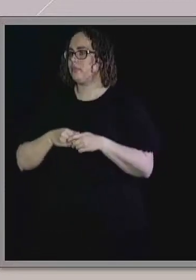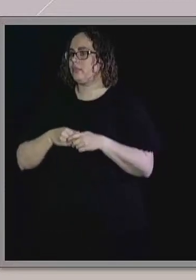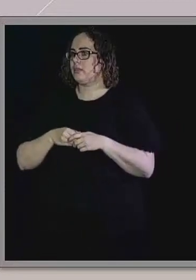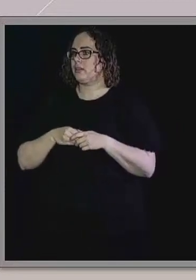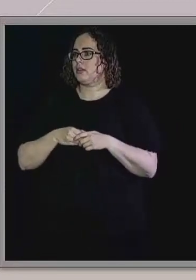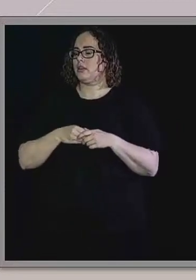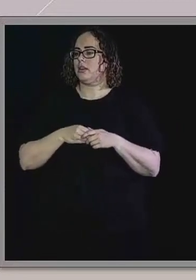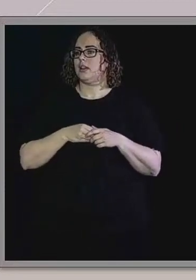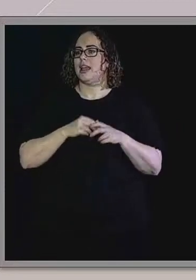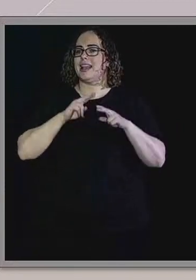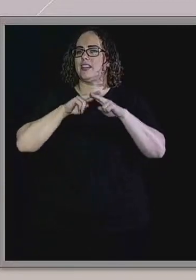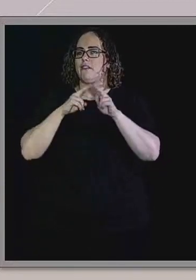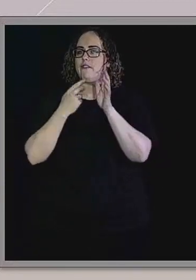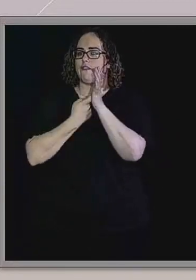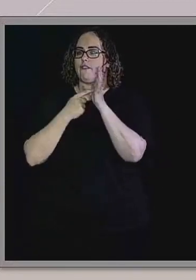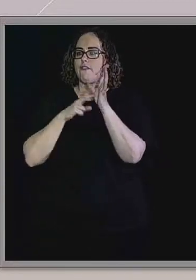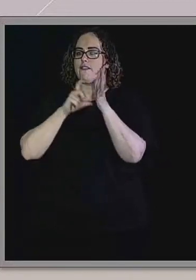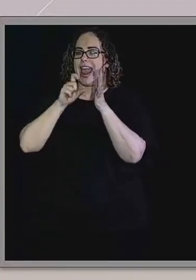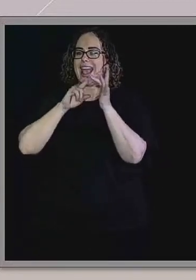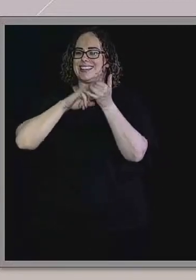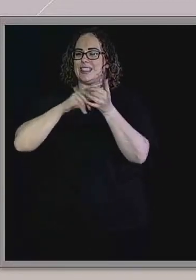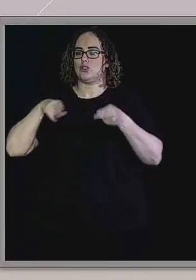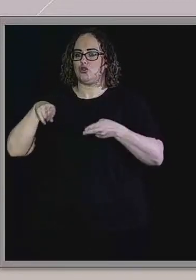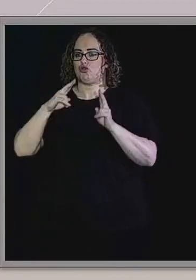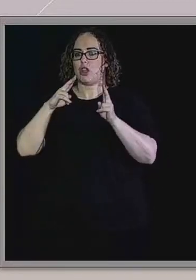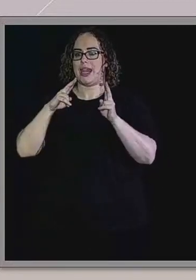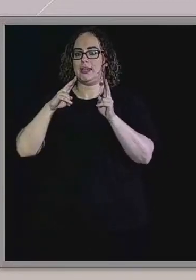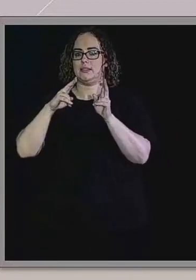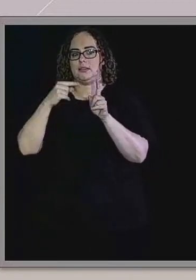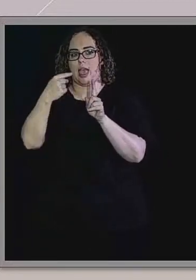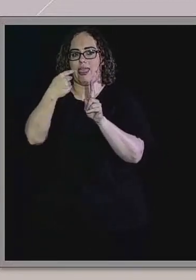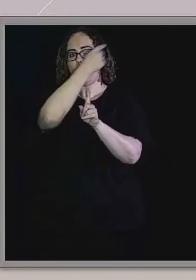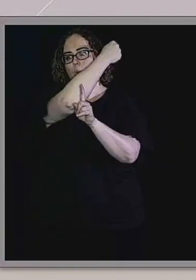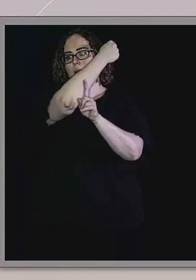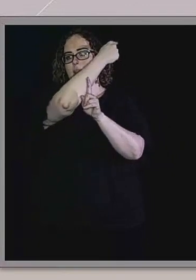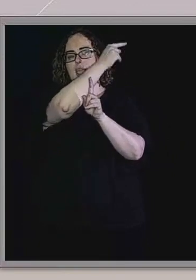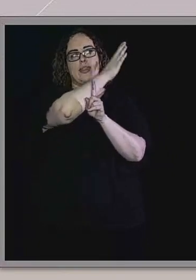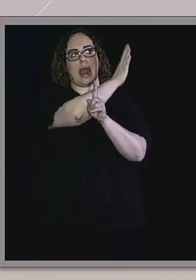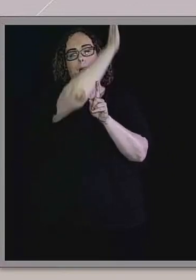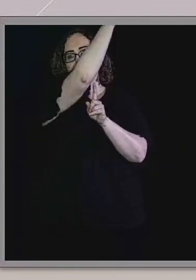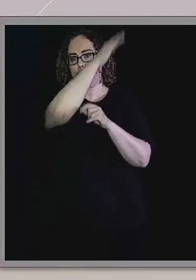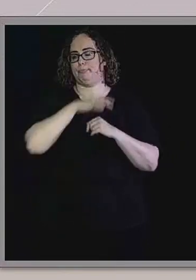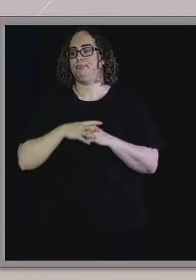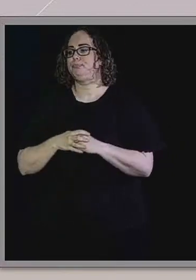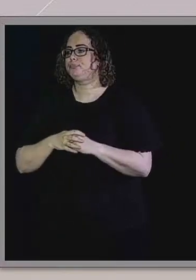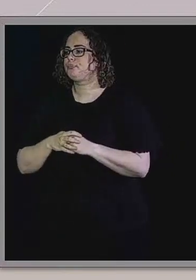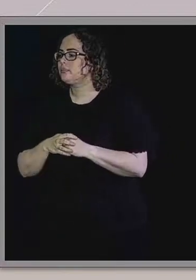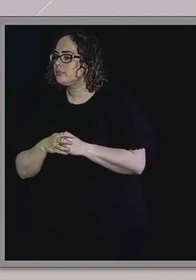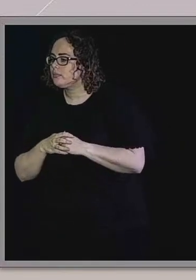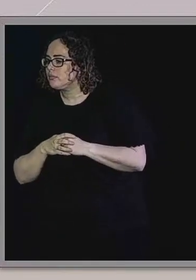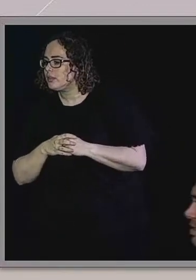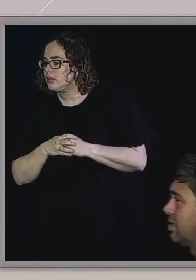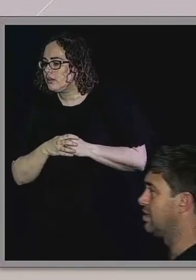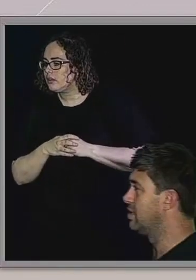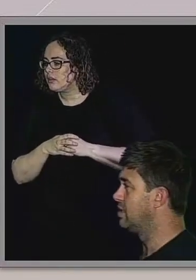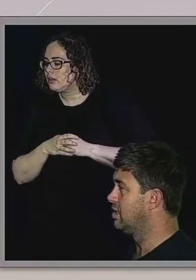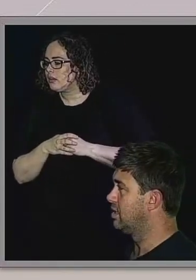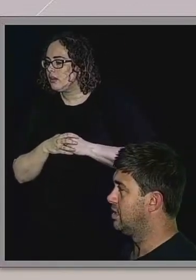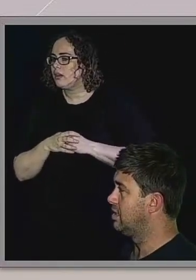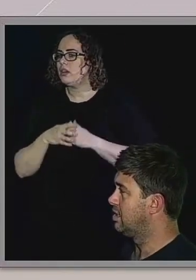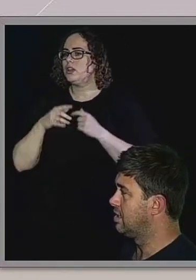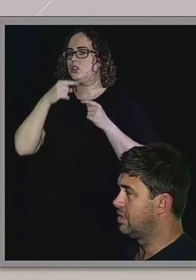Street side, the entrance is there. And our next session in there will be about details